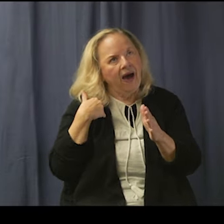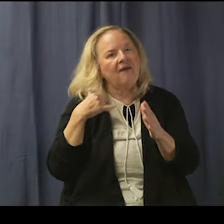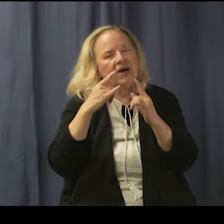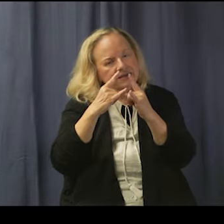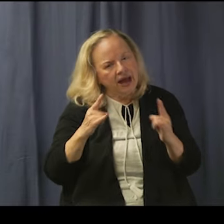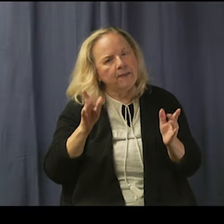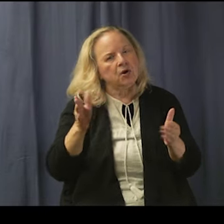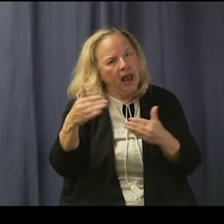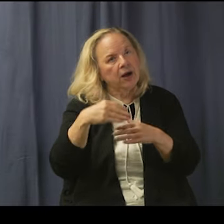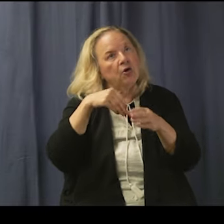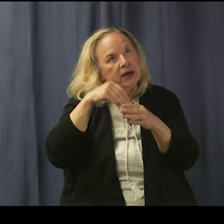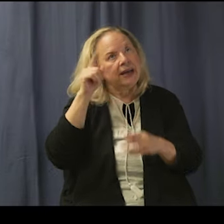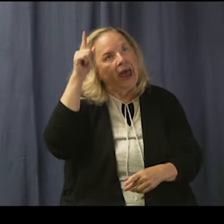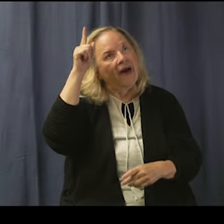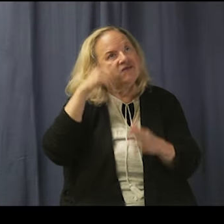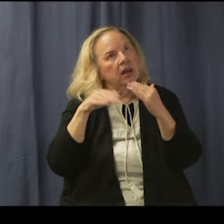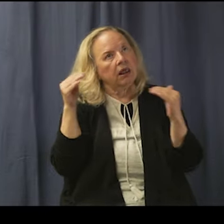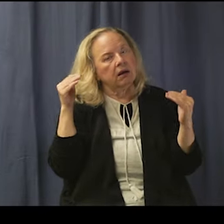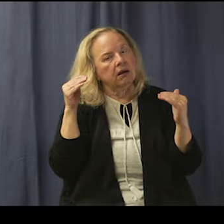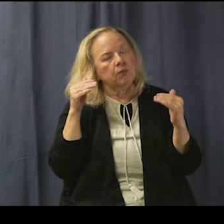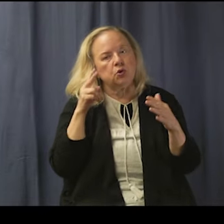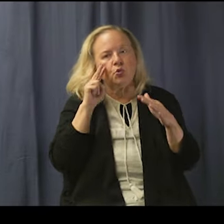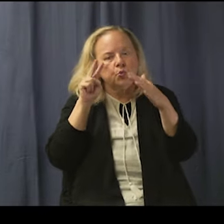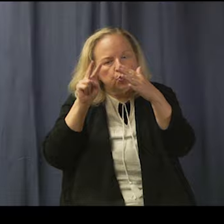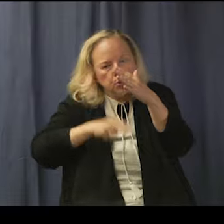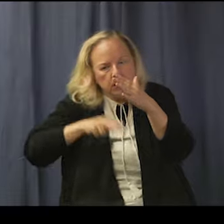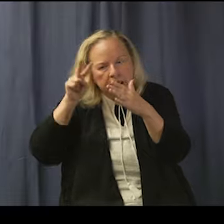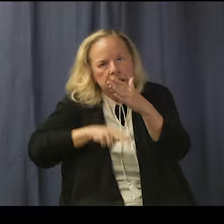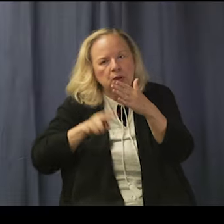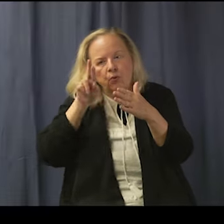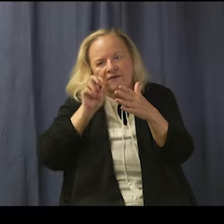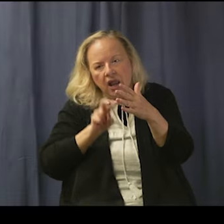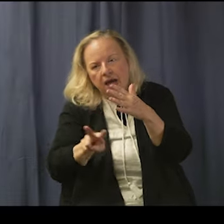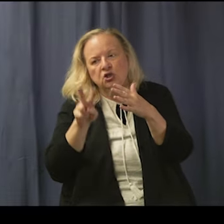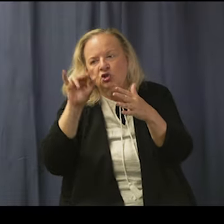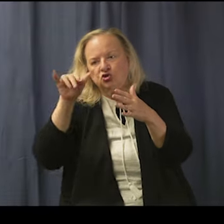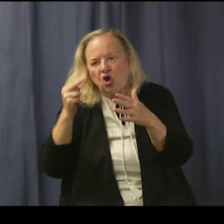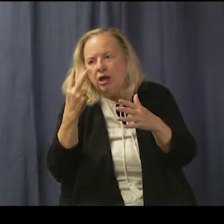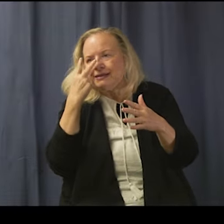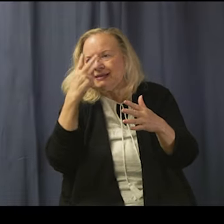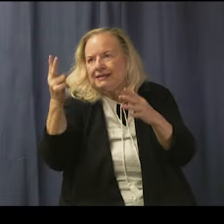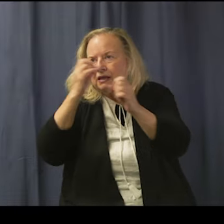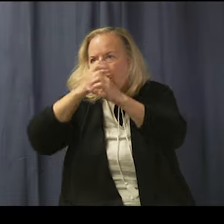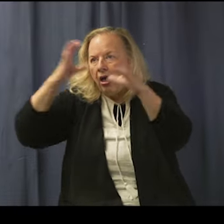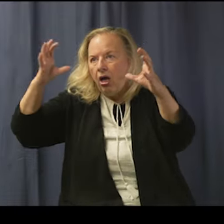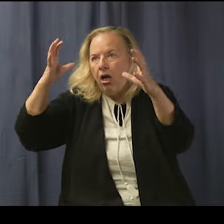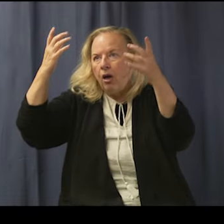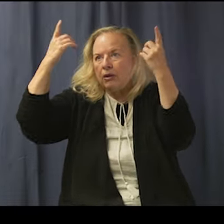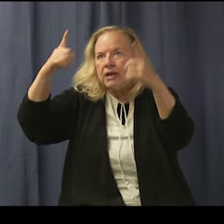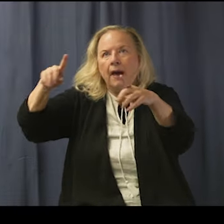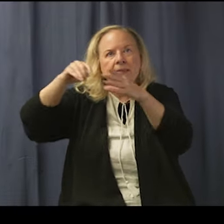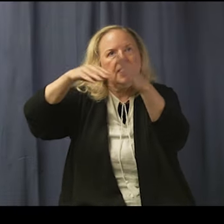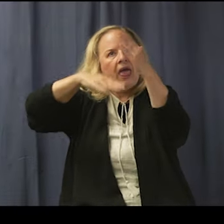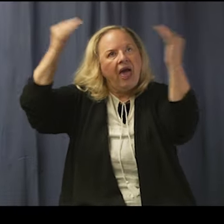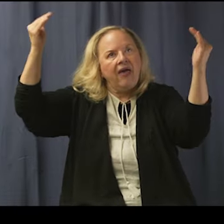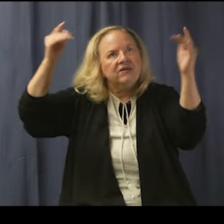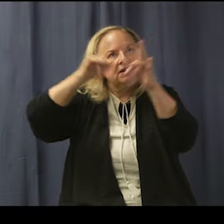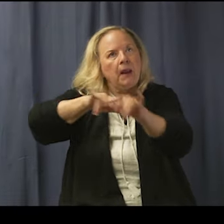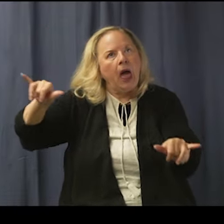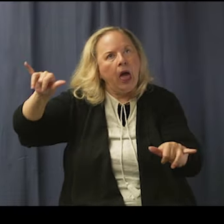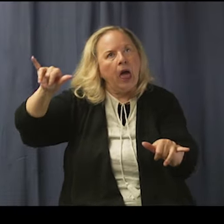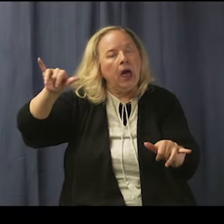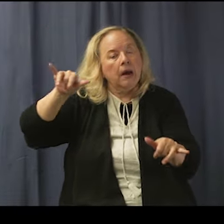heaven. So when we read Revelation, John is seeing what's going on in heaven. How